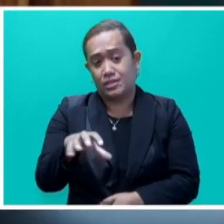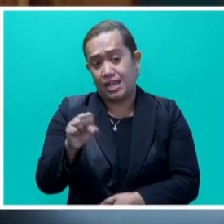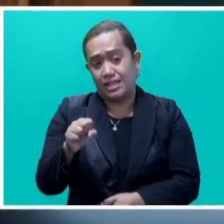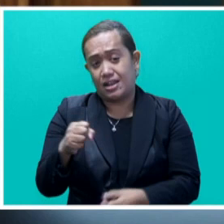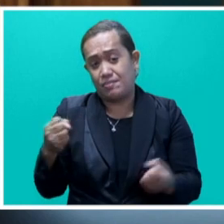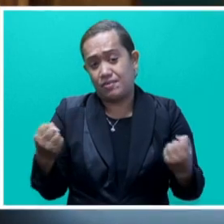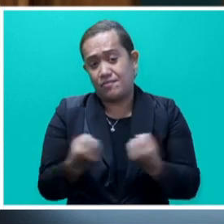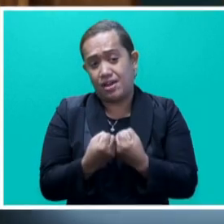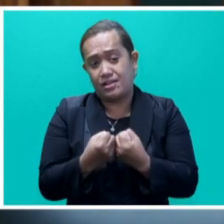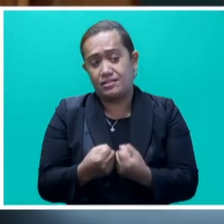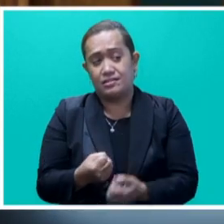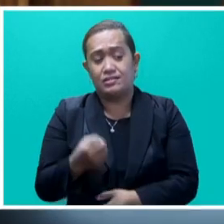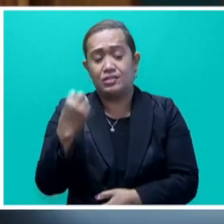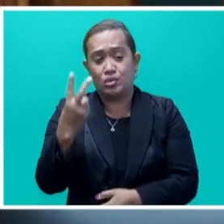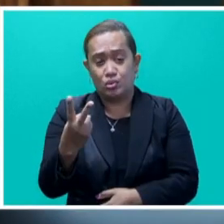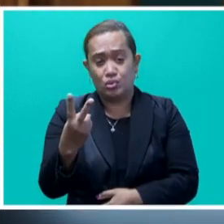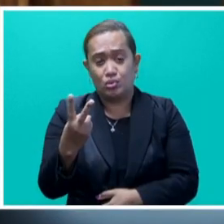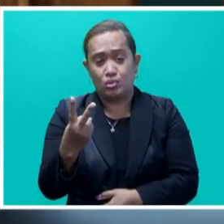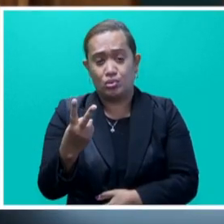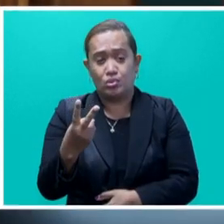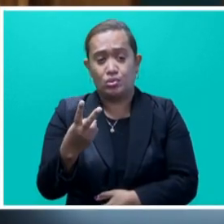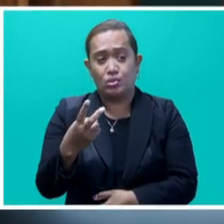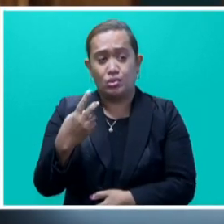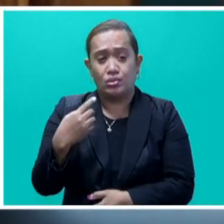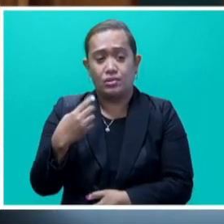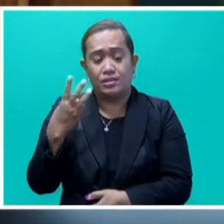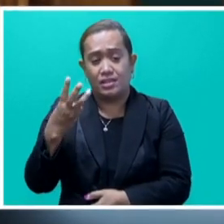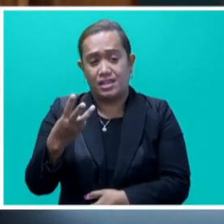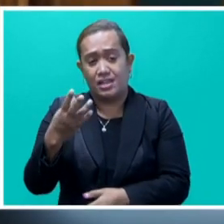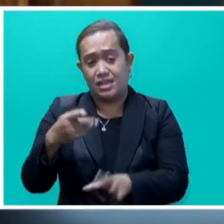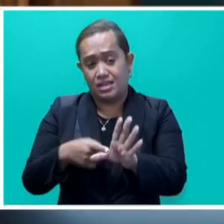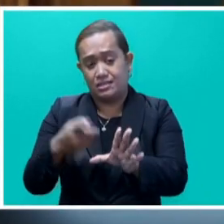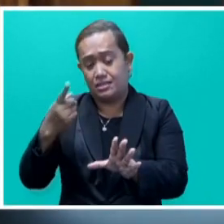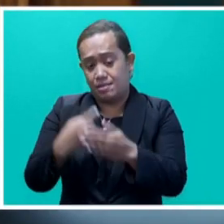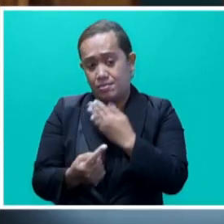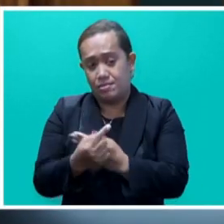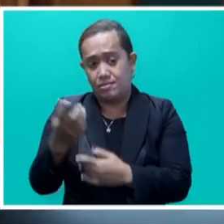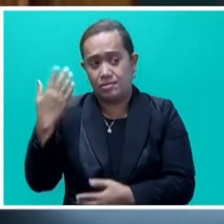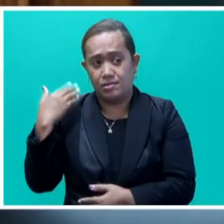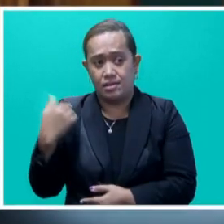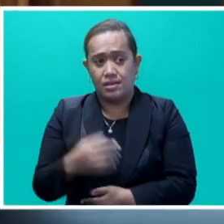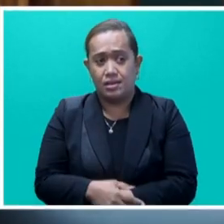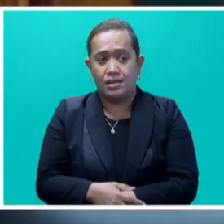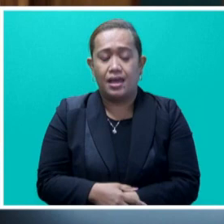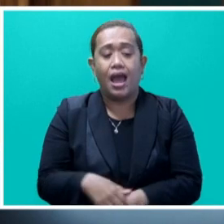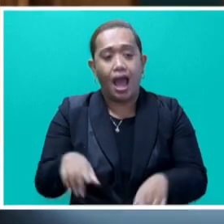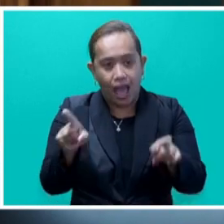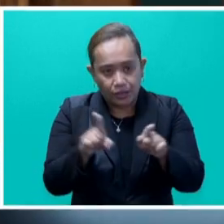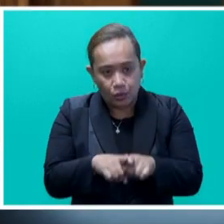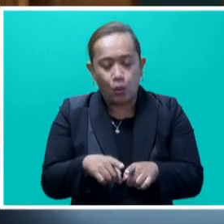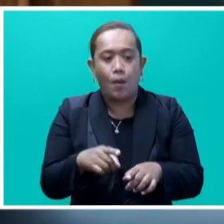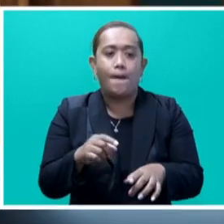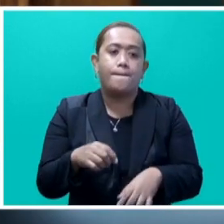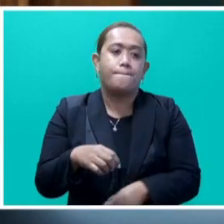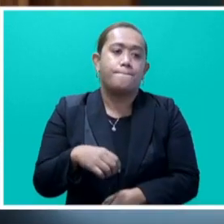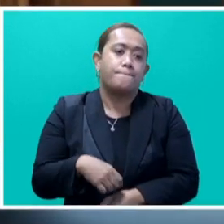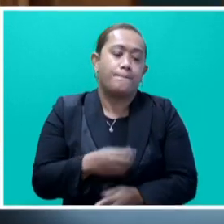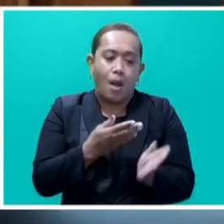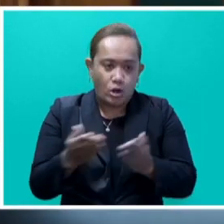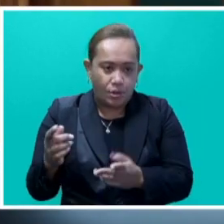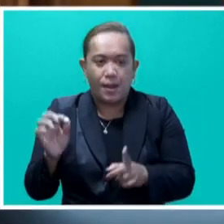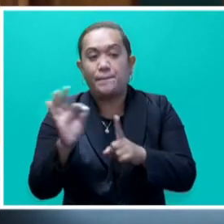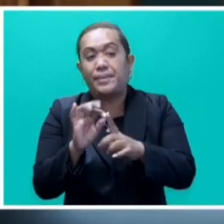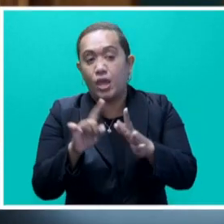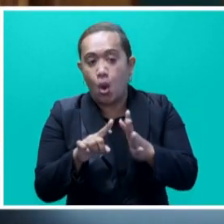that Honourable Tikundundua goes on Facebook every day